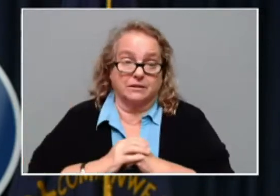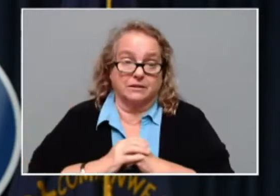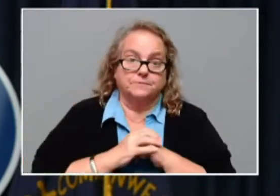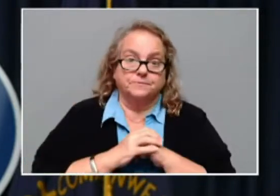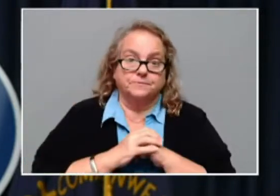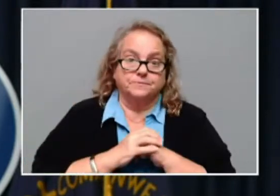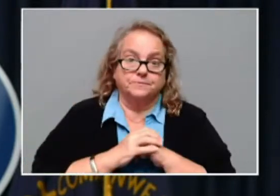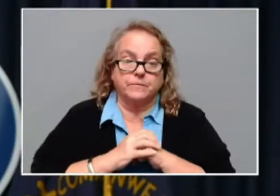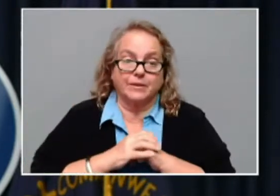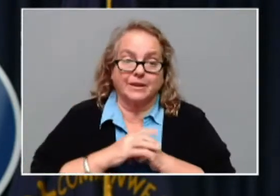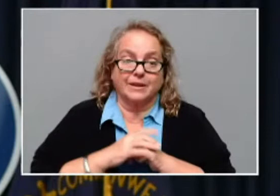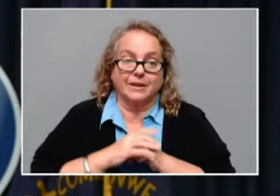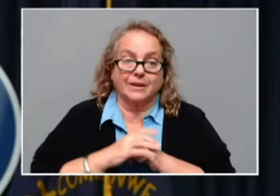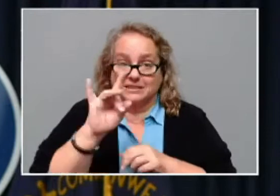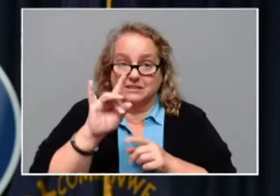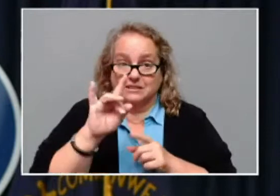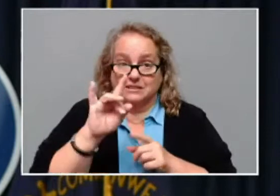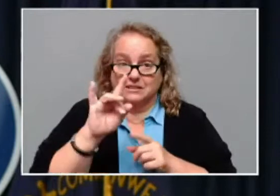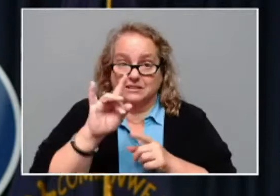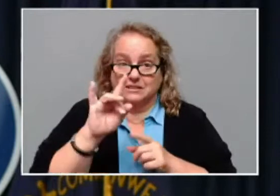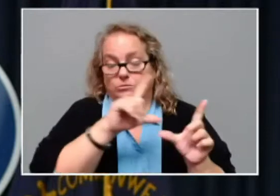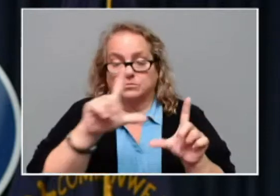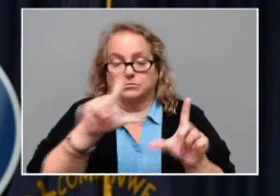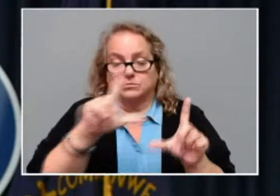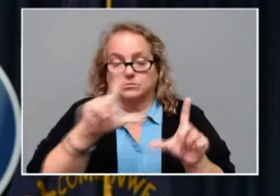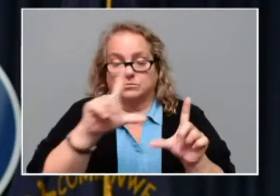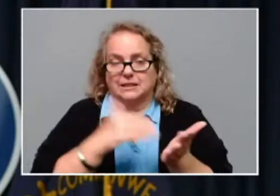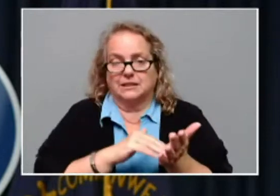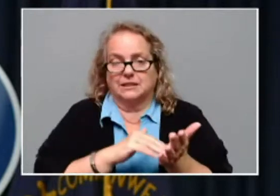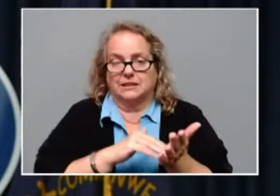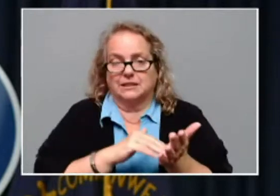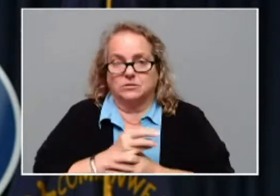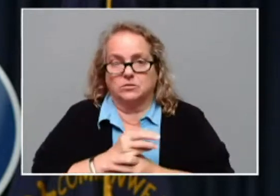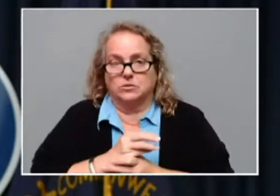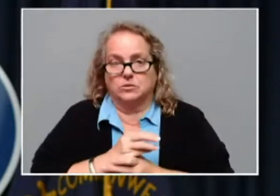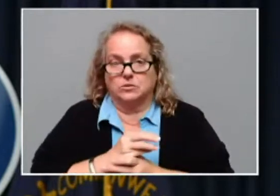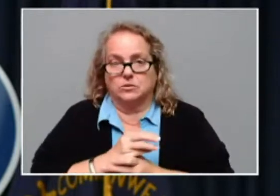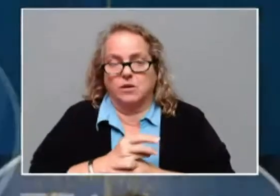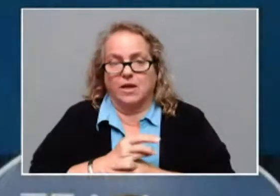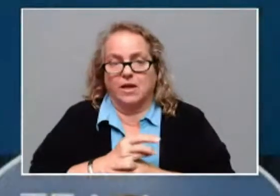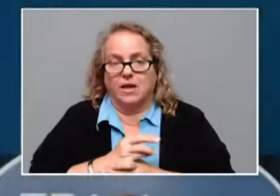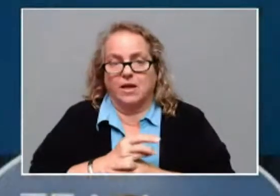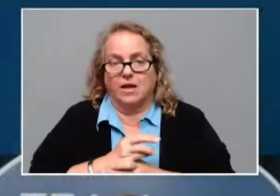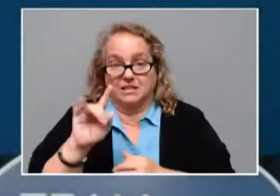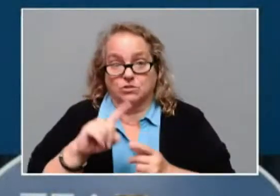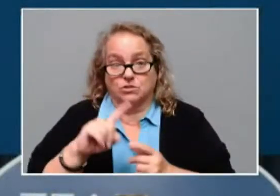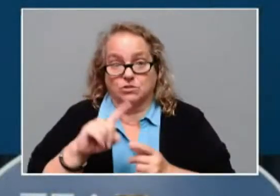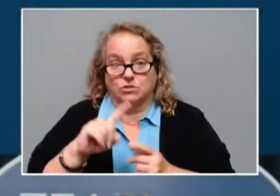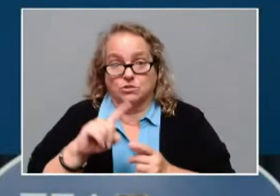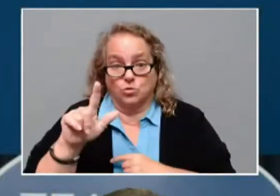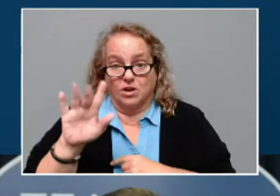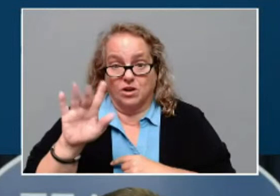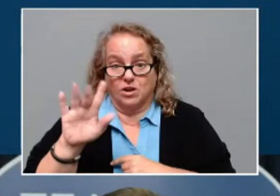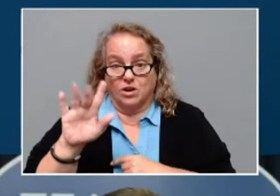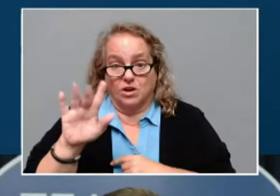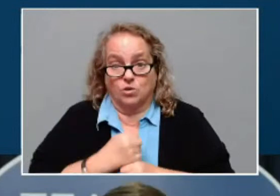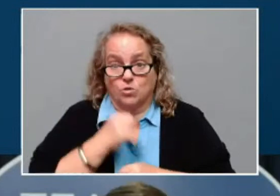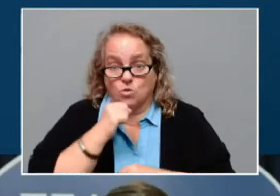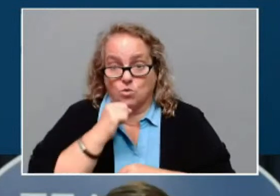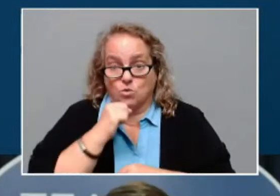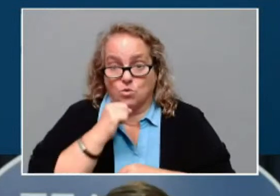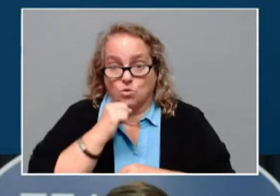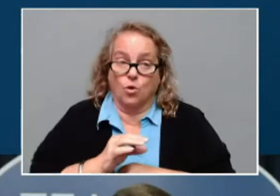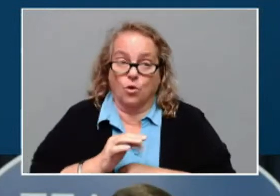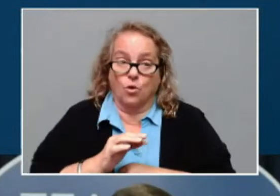to, and can we put that back up on the, yeah, so the 18 to 24-year-olds,